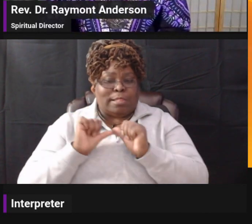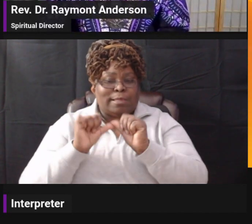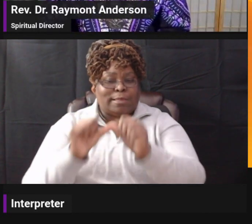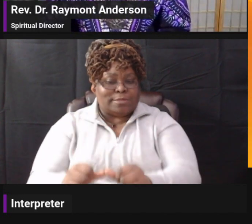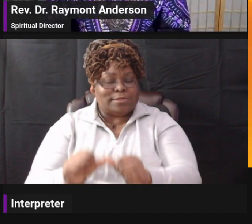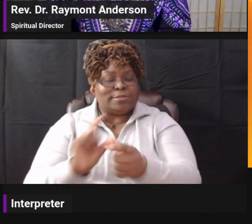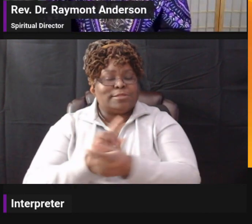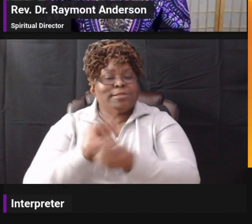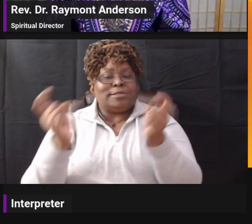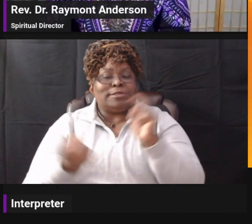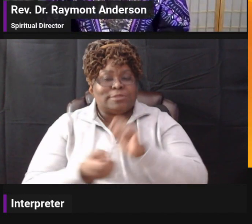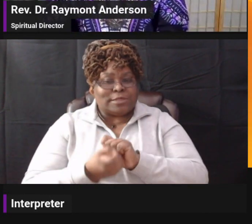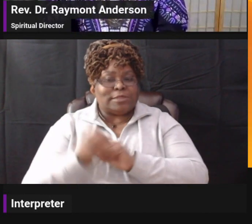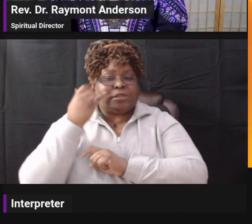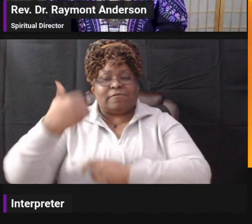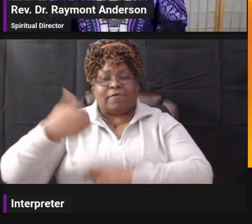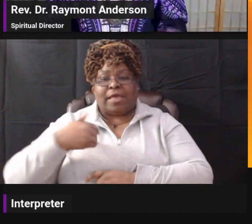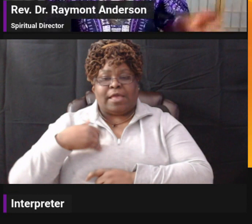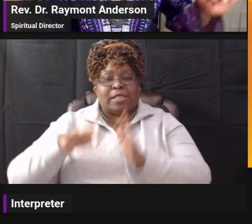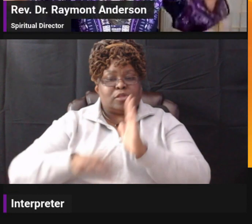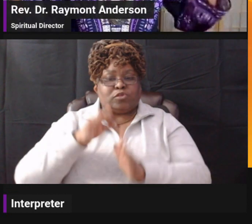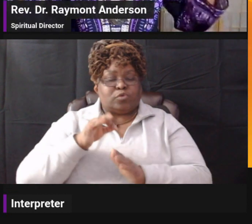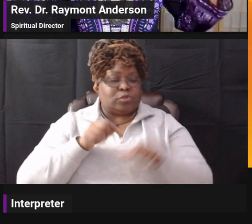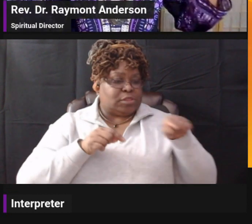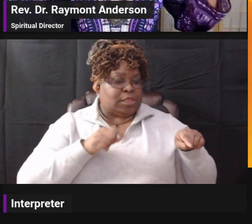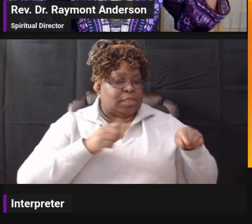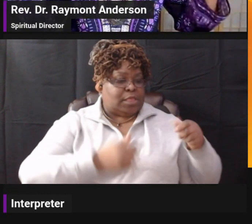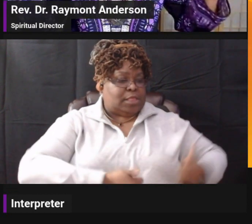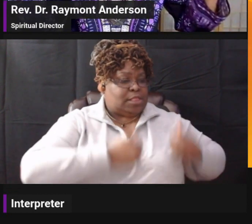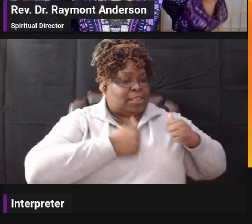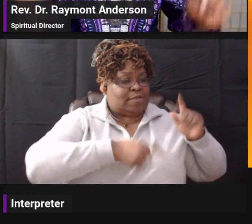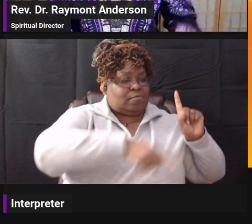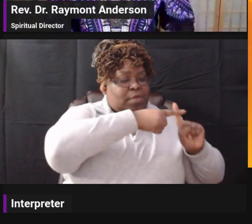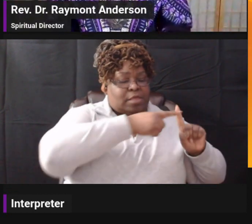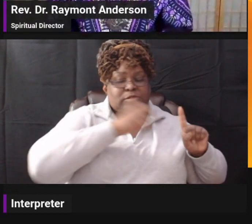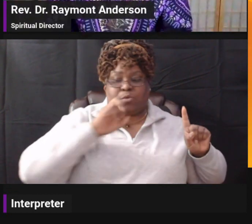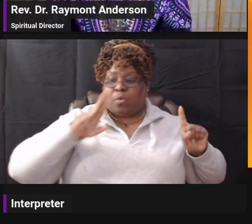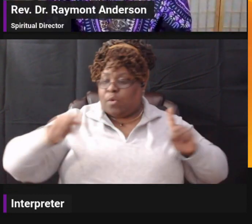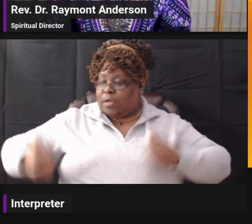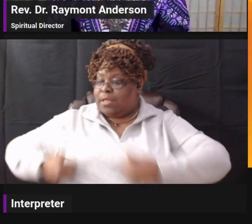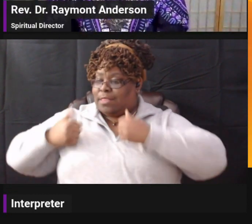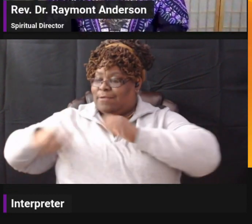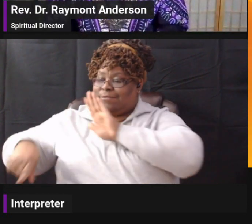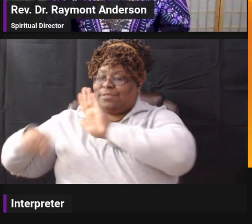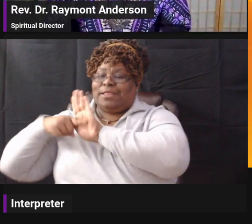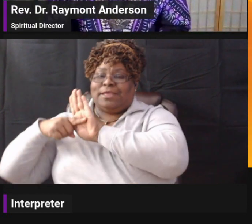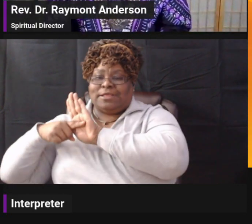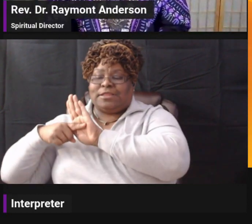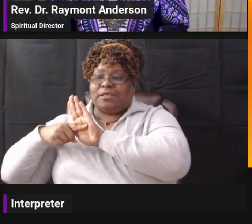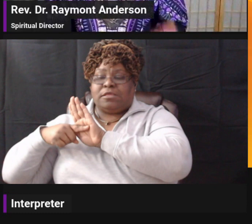only constant in life is change. So if I have a choice between that which is life-affirming and that which is